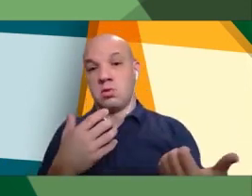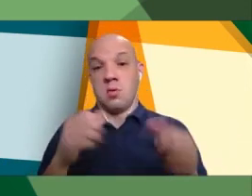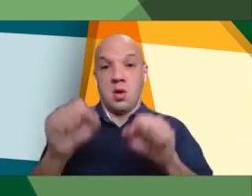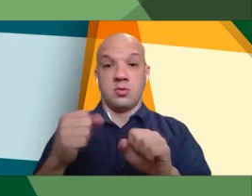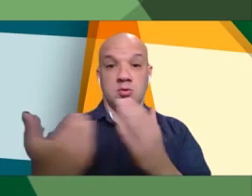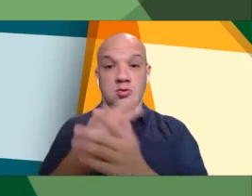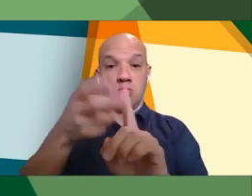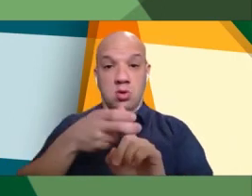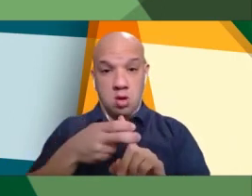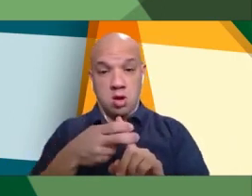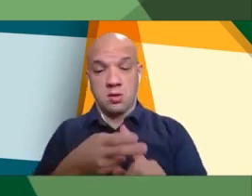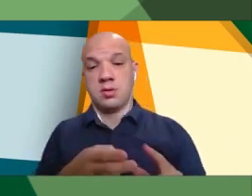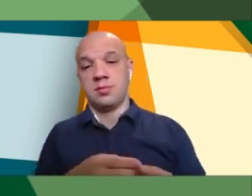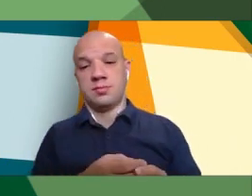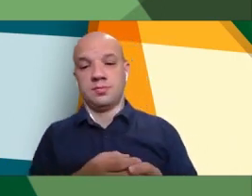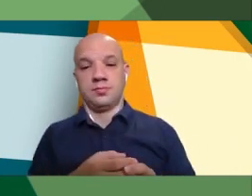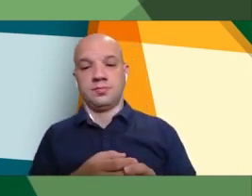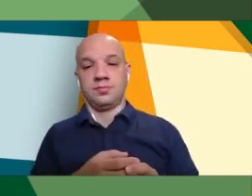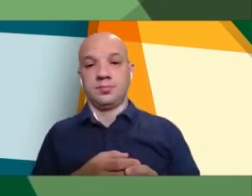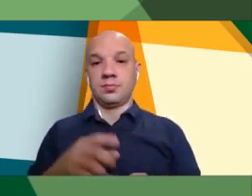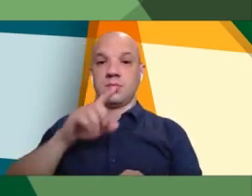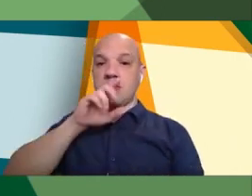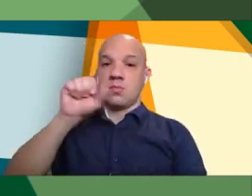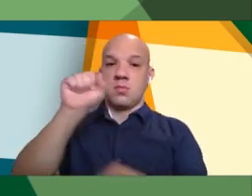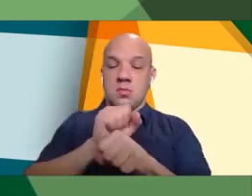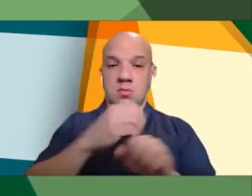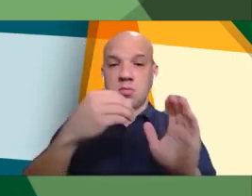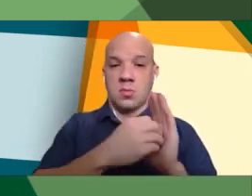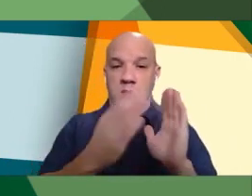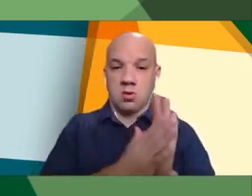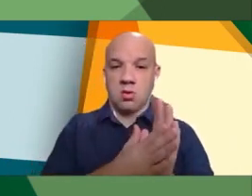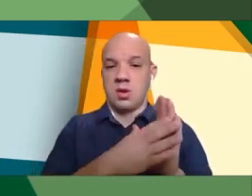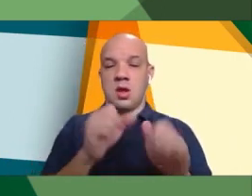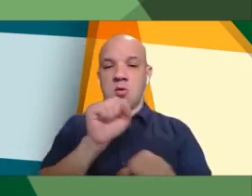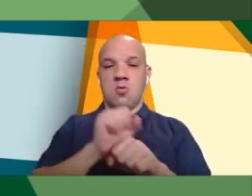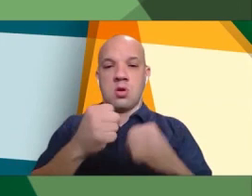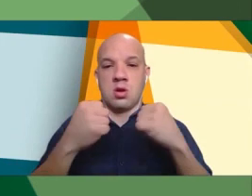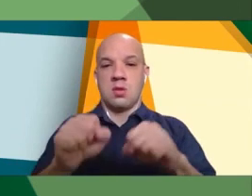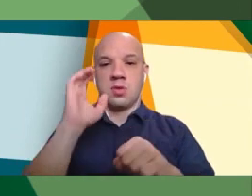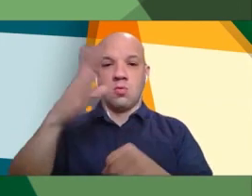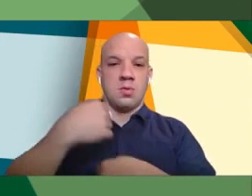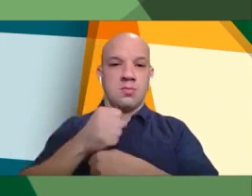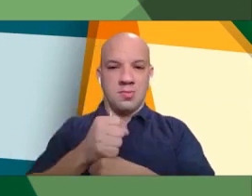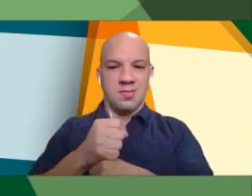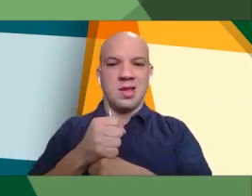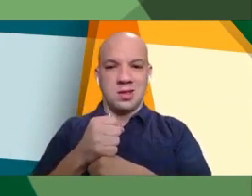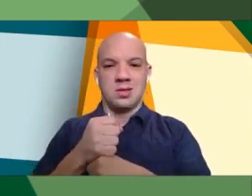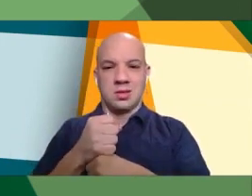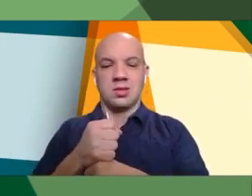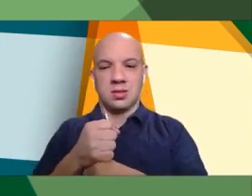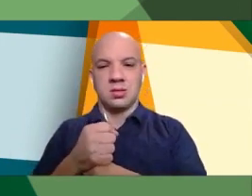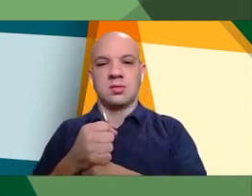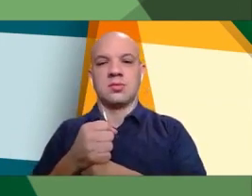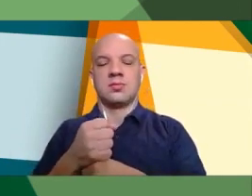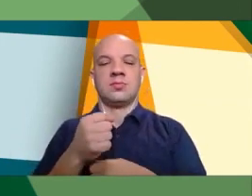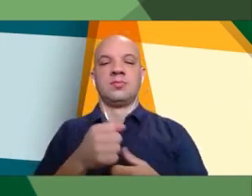needs, a firm commitment to document and report efforts that will be made to notify Section 3